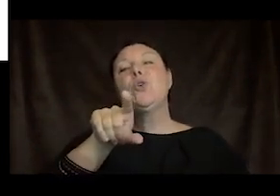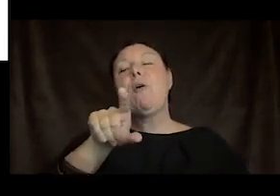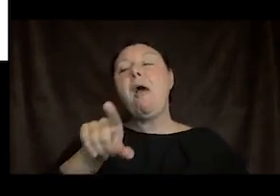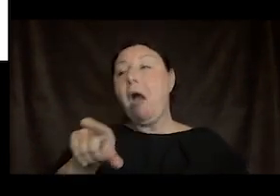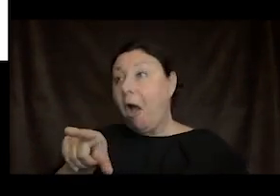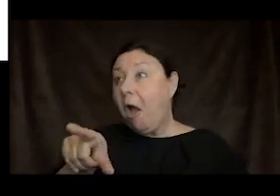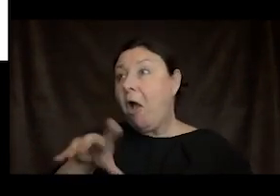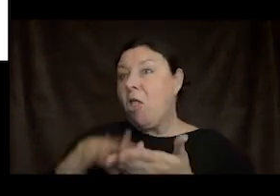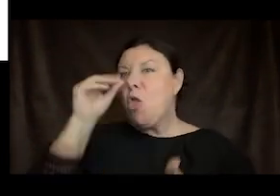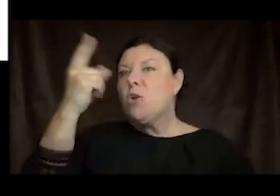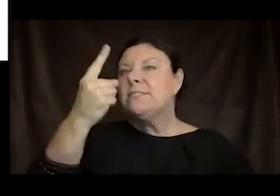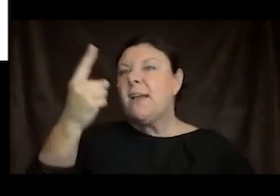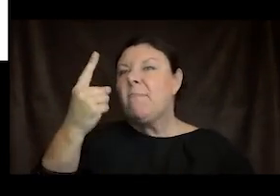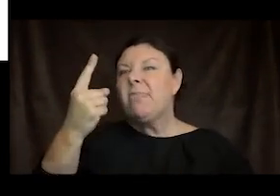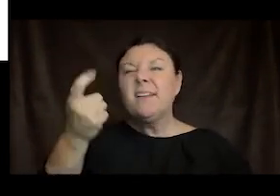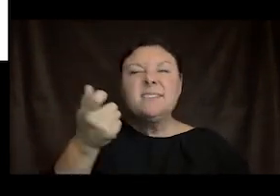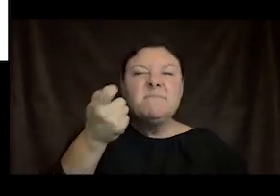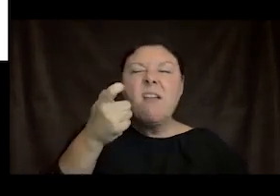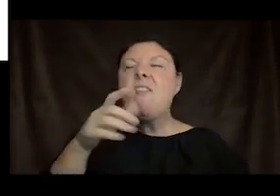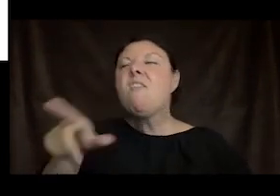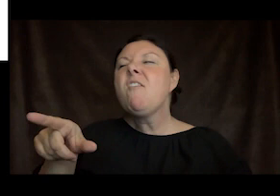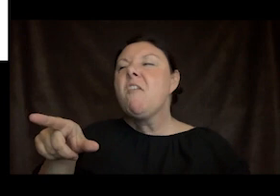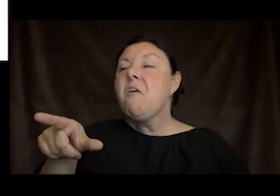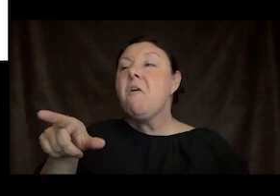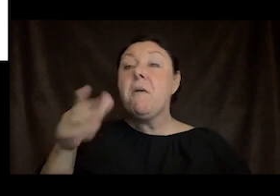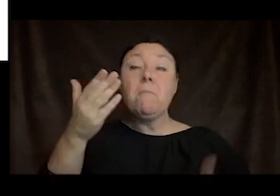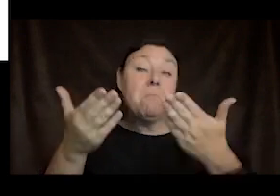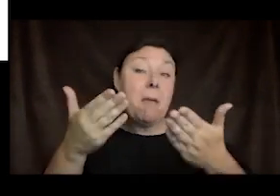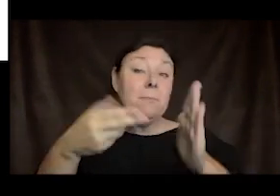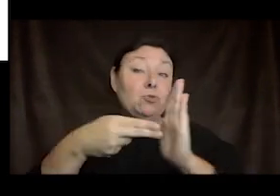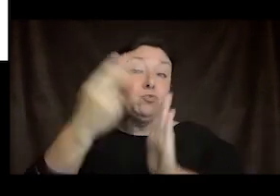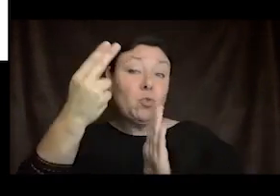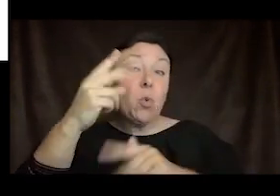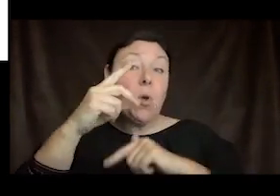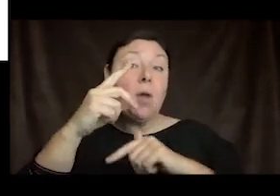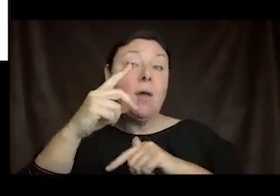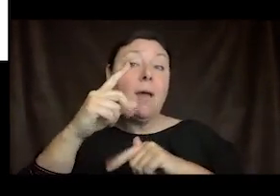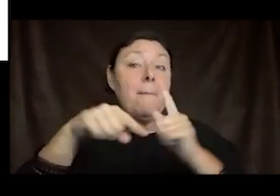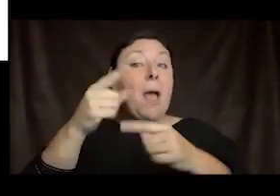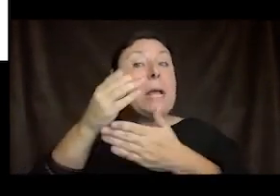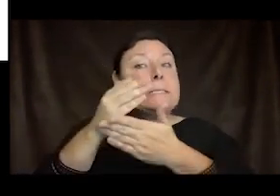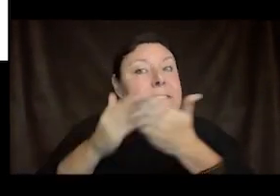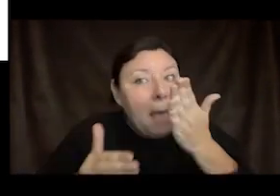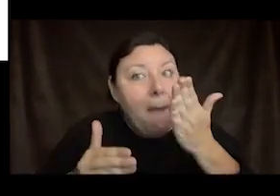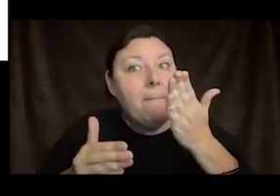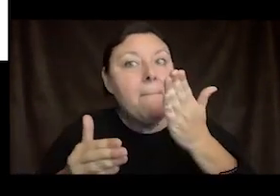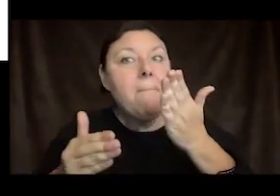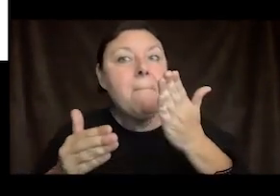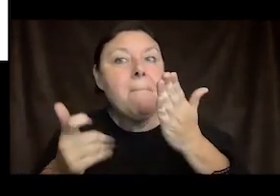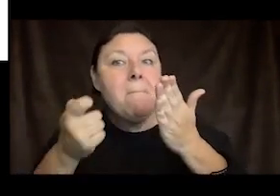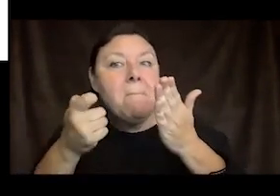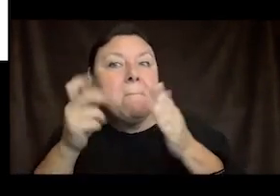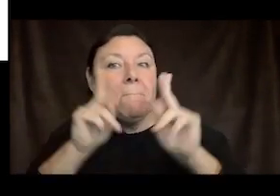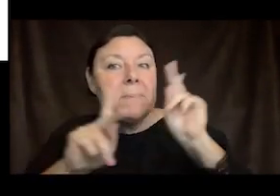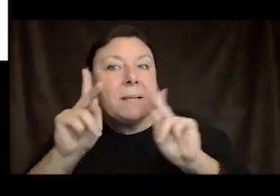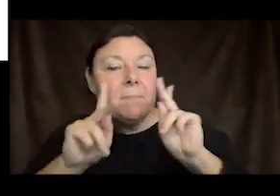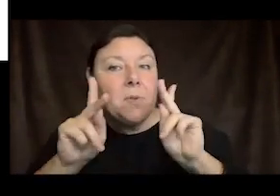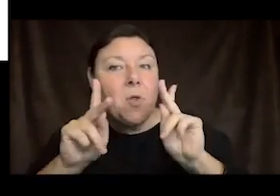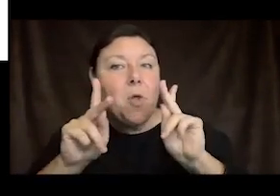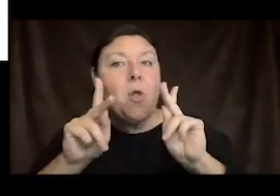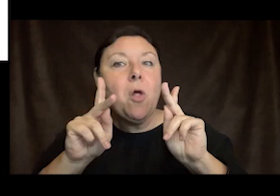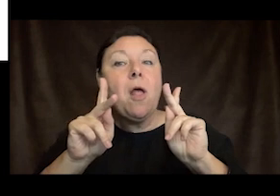knowledge or fact that might be true about some people in a group and apply it